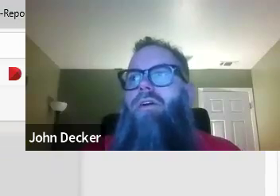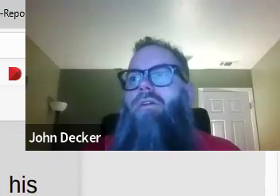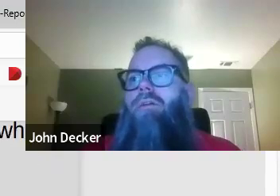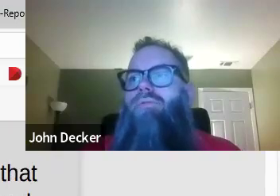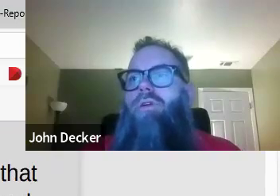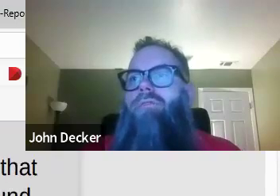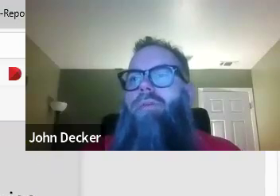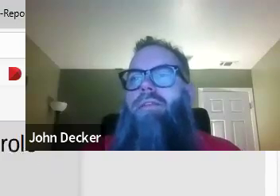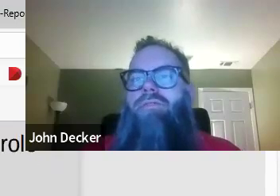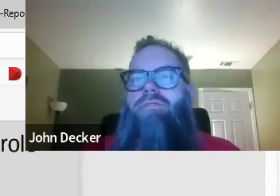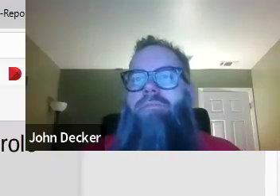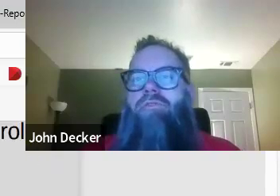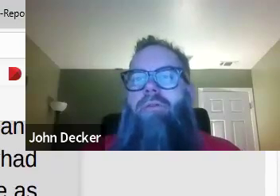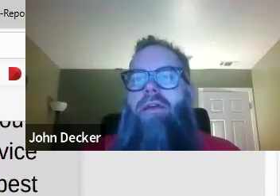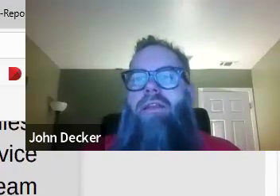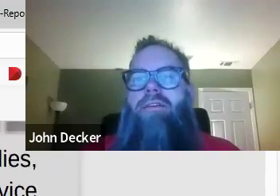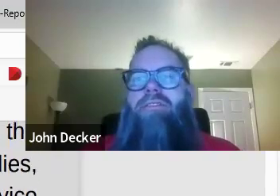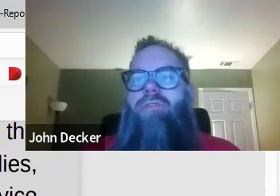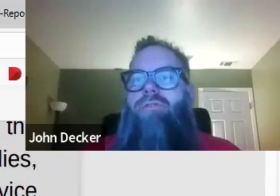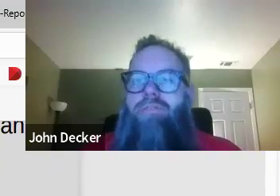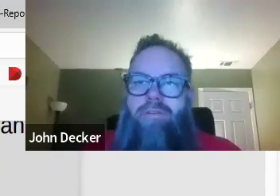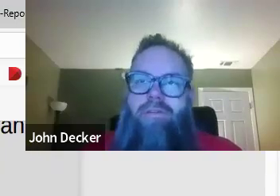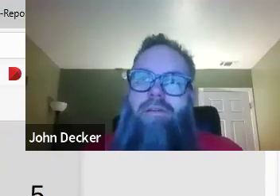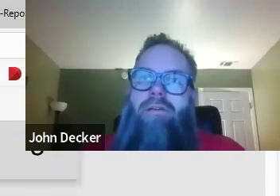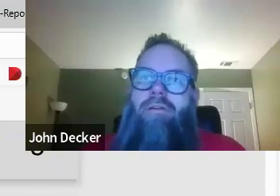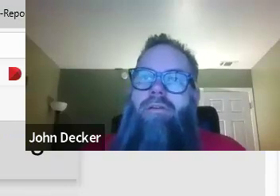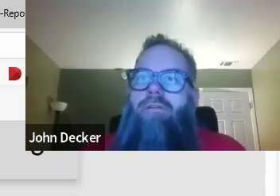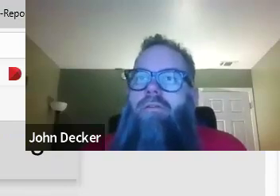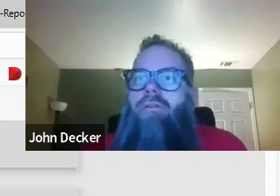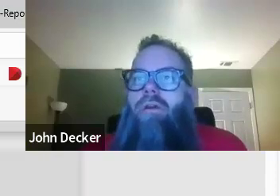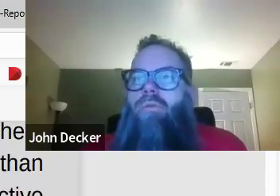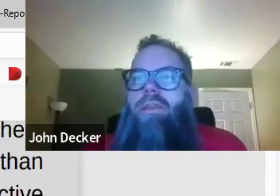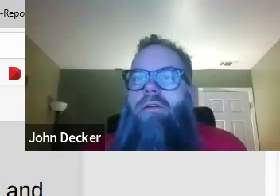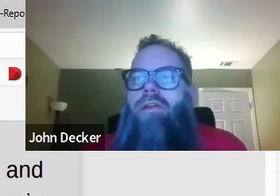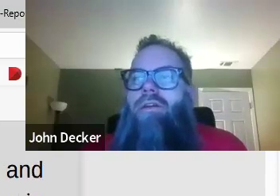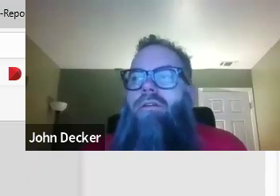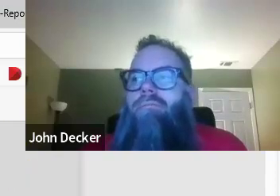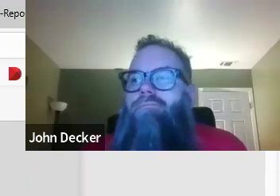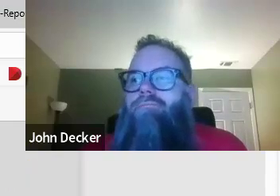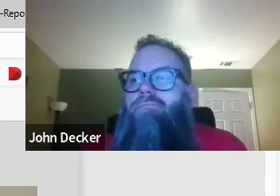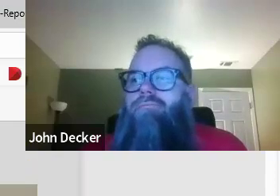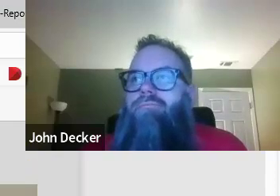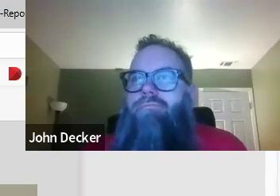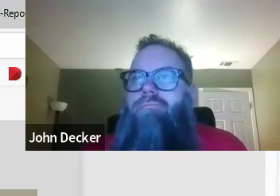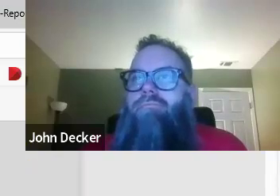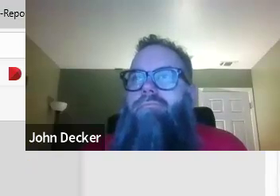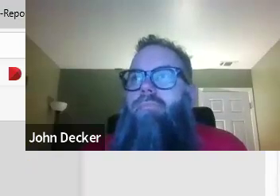anniversaries. We had our Employee of the Month, who some of you may recognize these folks. Got Wendy on here.